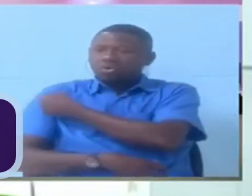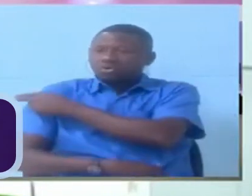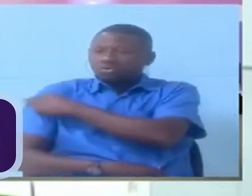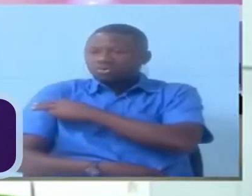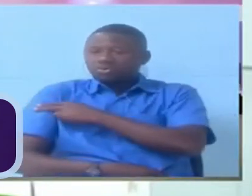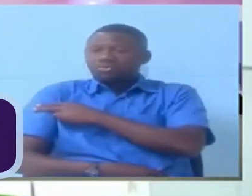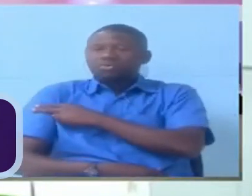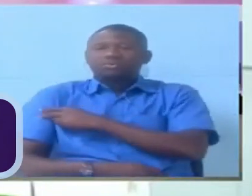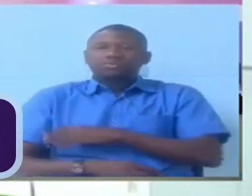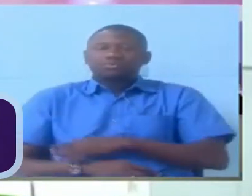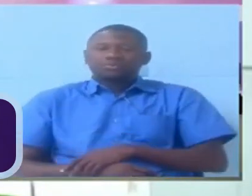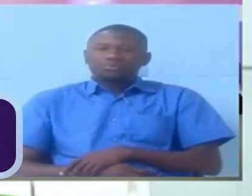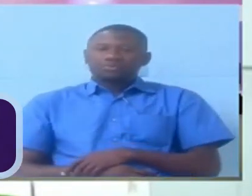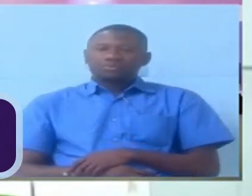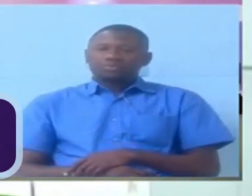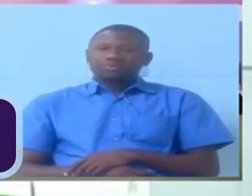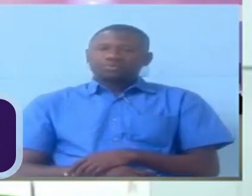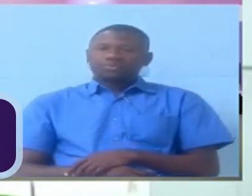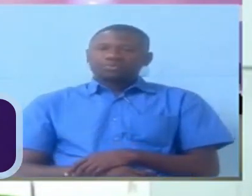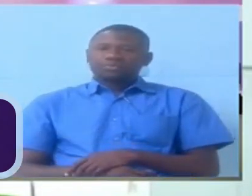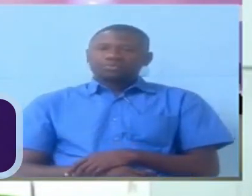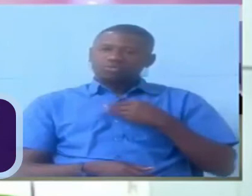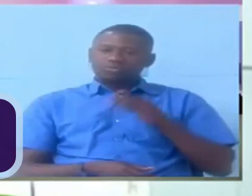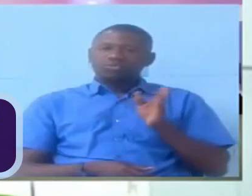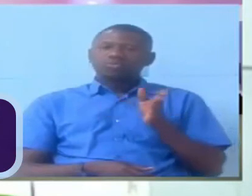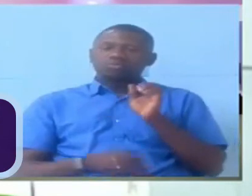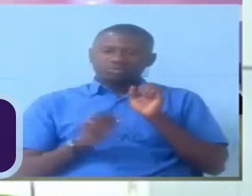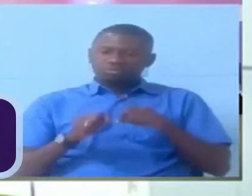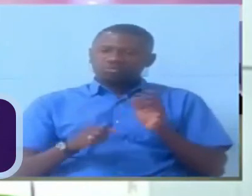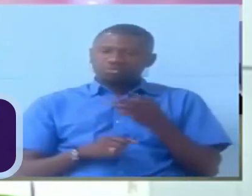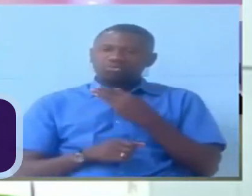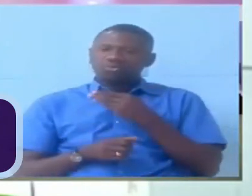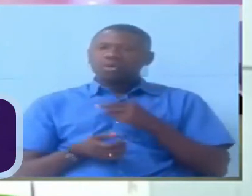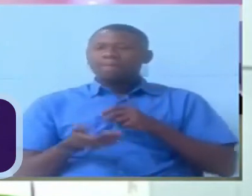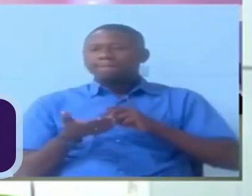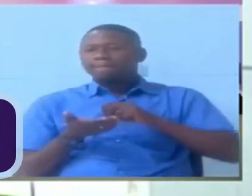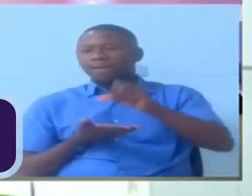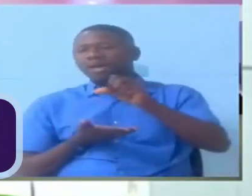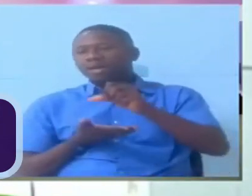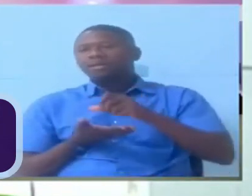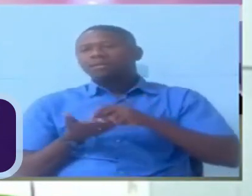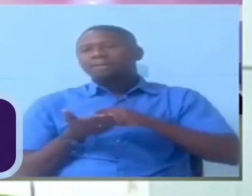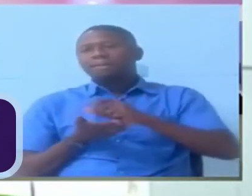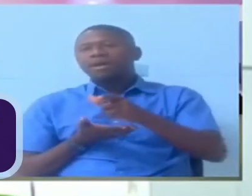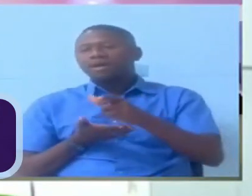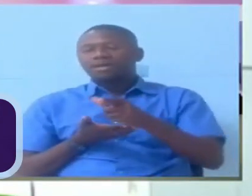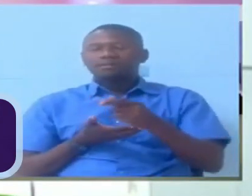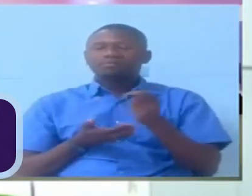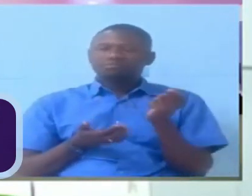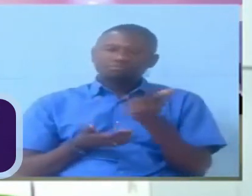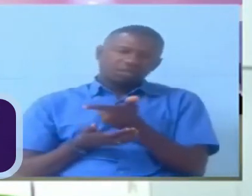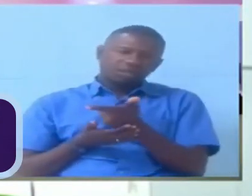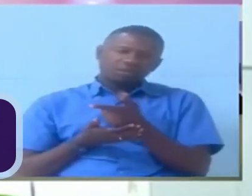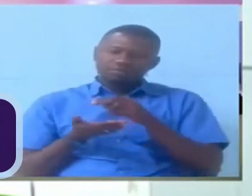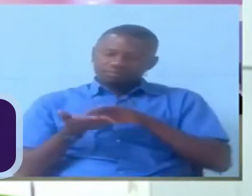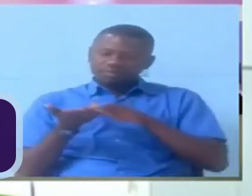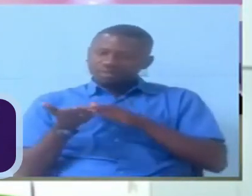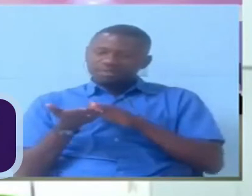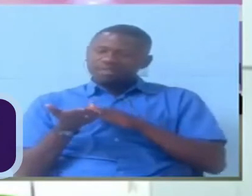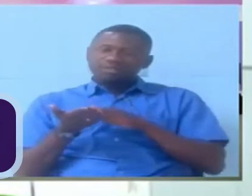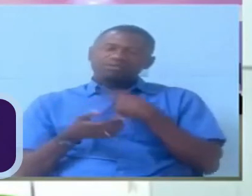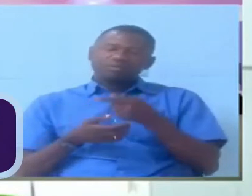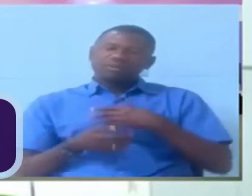as military police officer commanding. Wala keta sojarulu fanalu kono police soluti